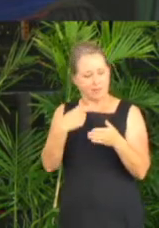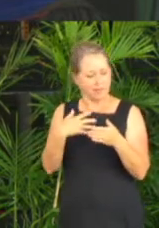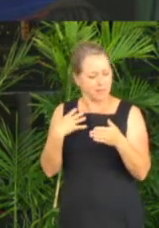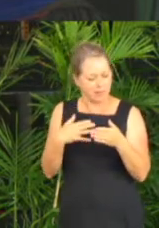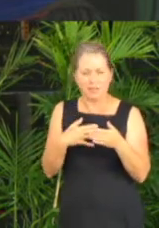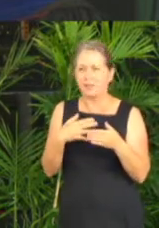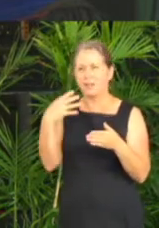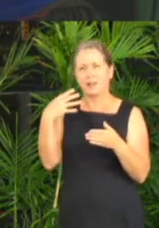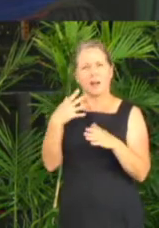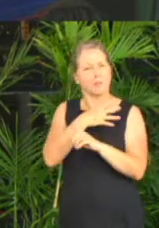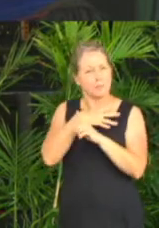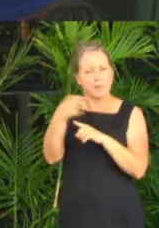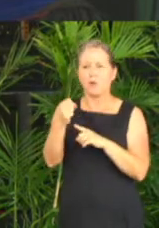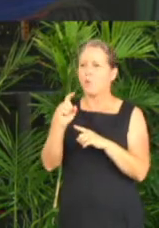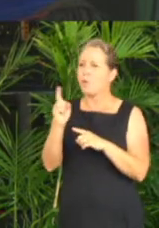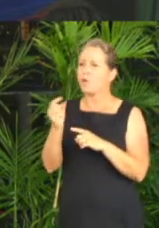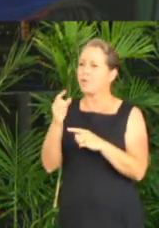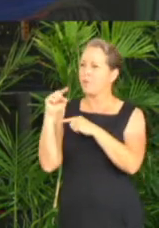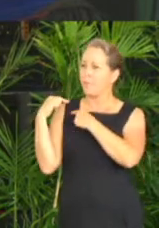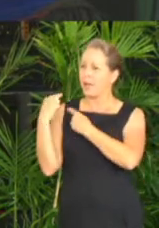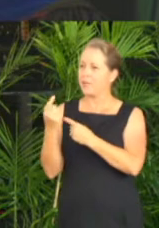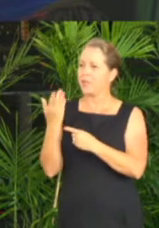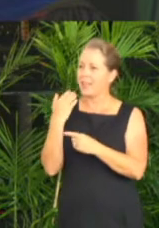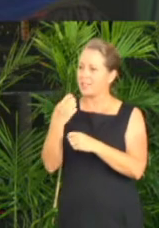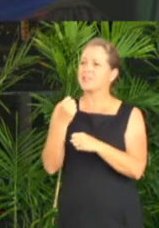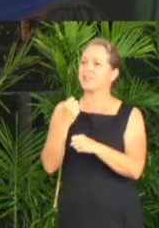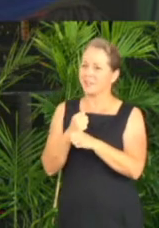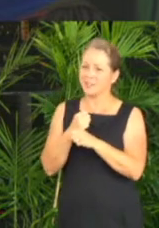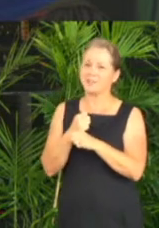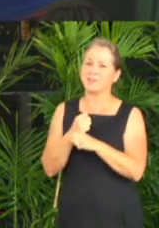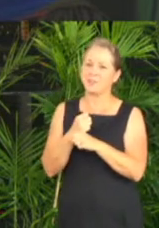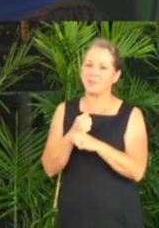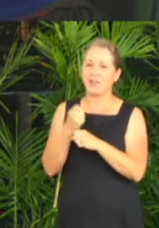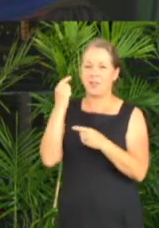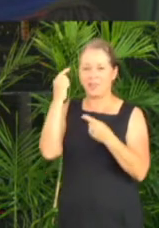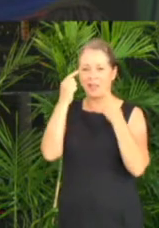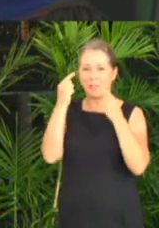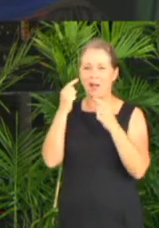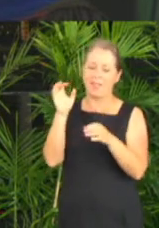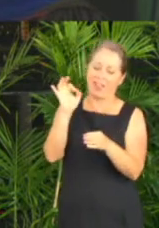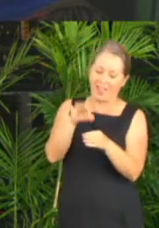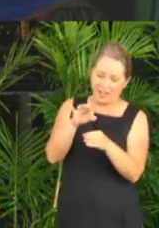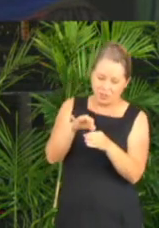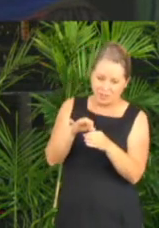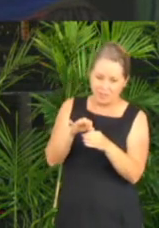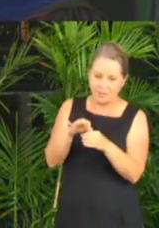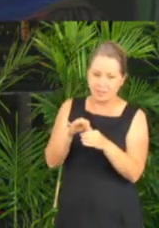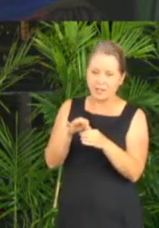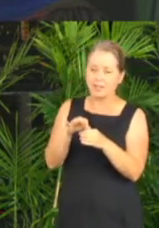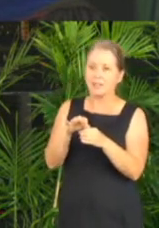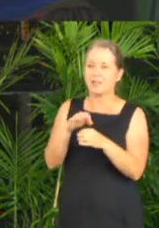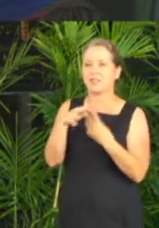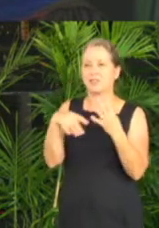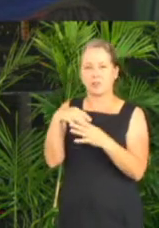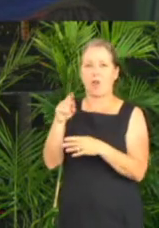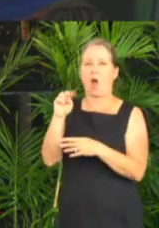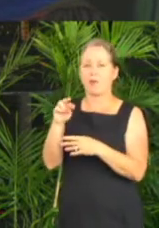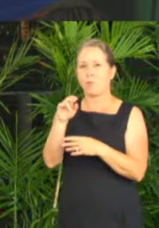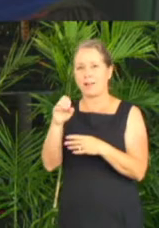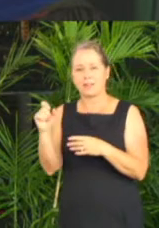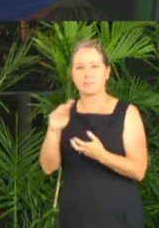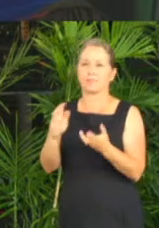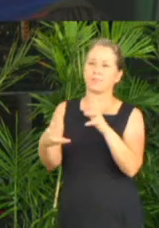I think about where we've been over the past year. Think about the elections, the social unrest, the